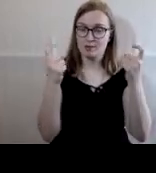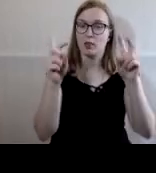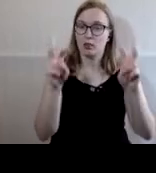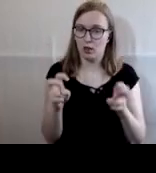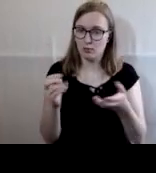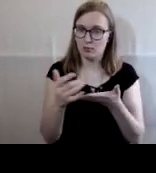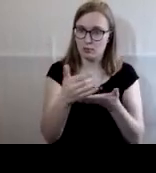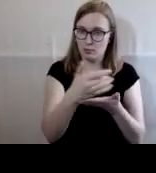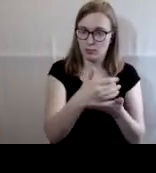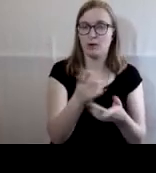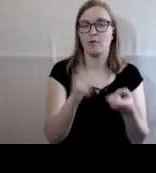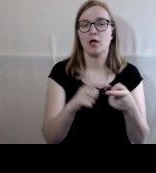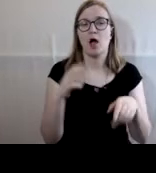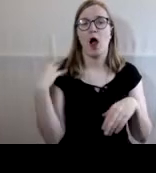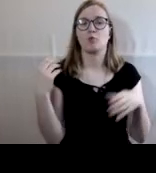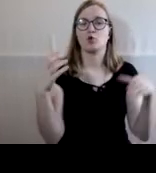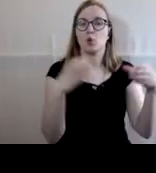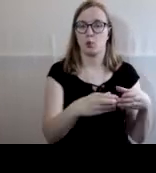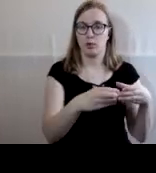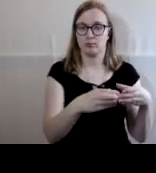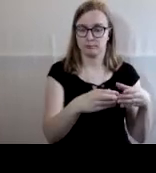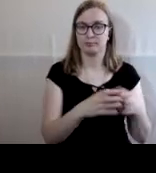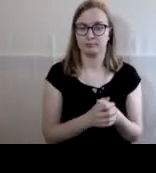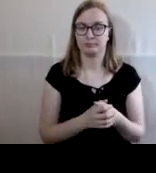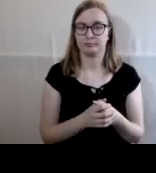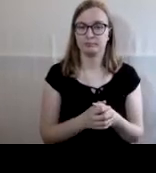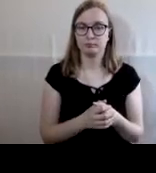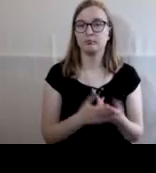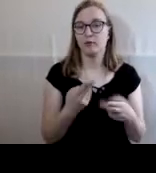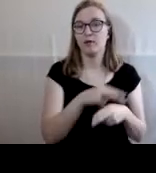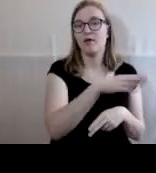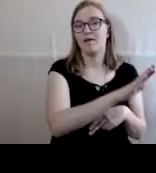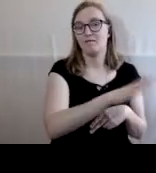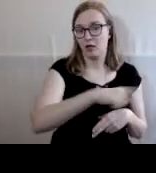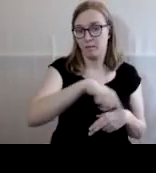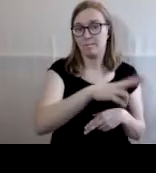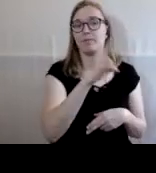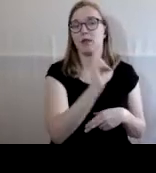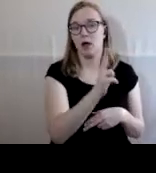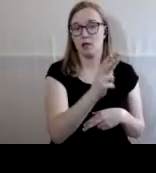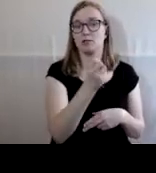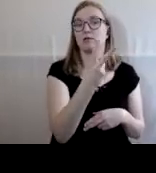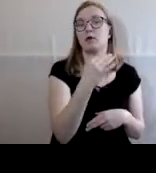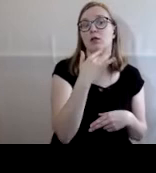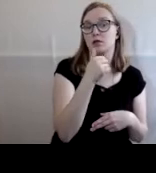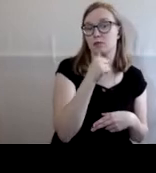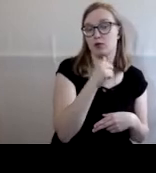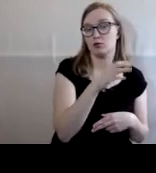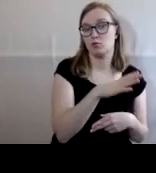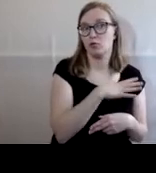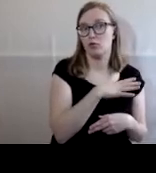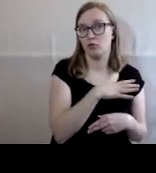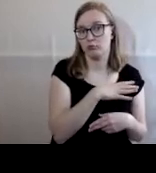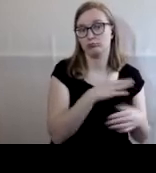that the groups of students that have been completing grade 12 over the last number